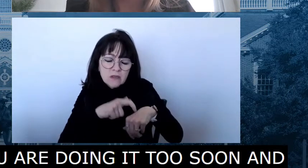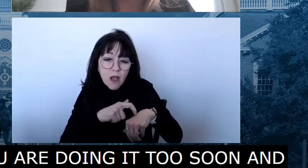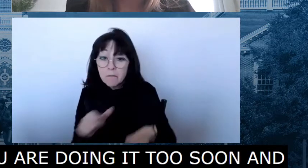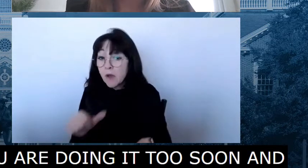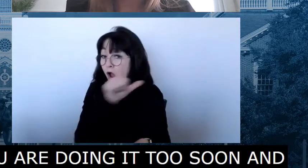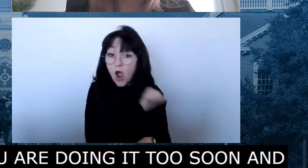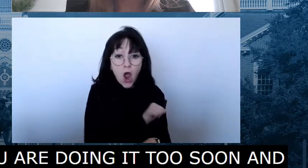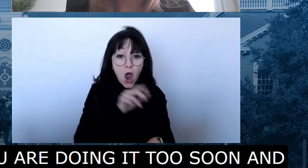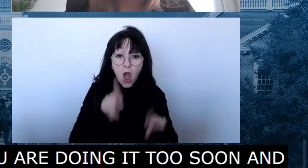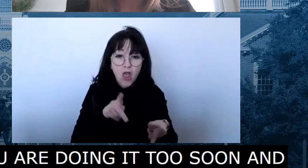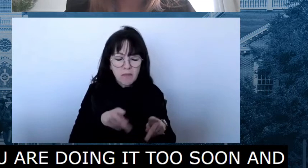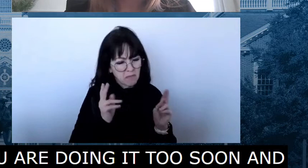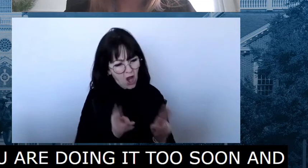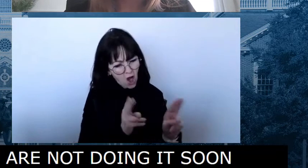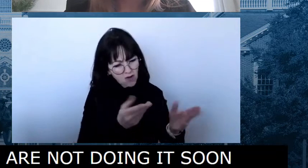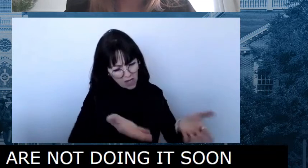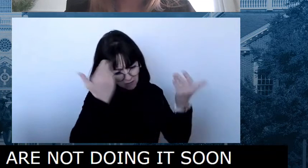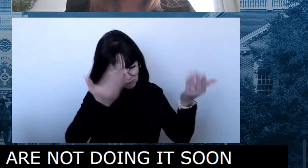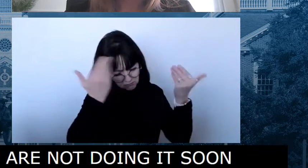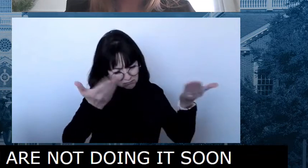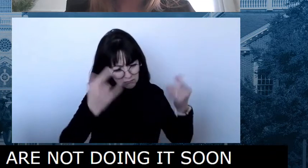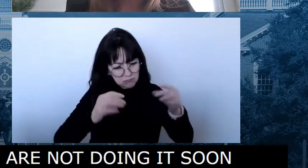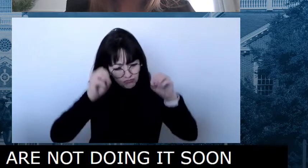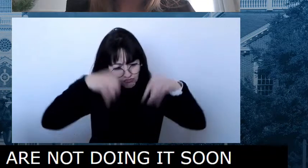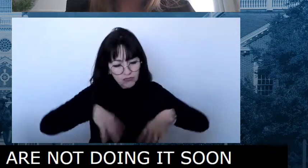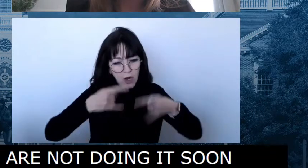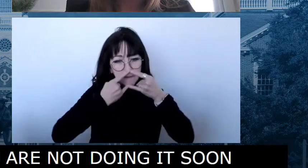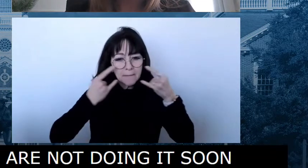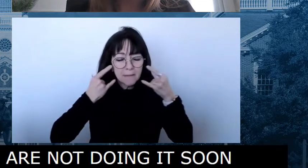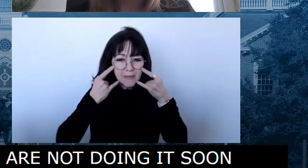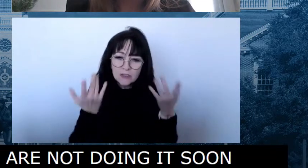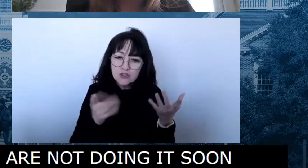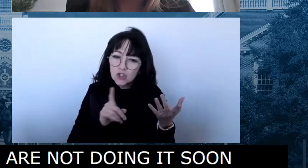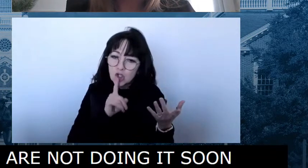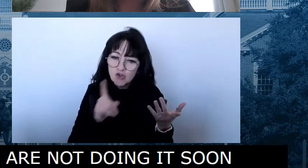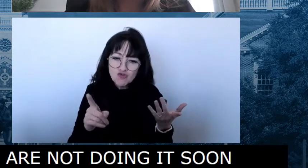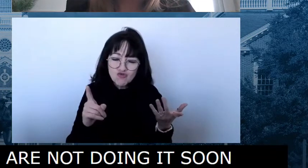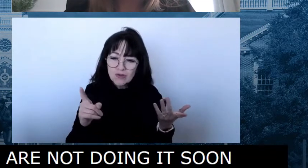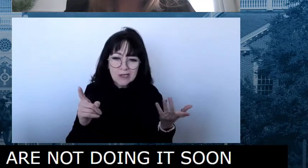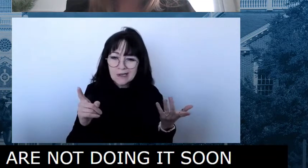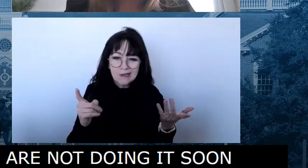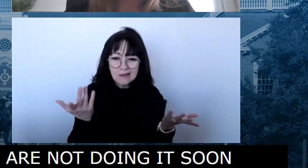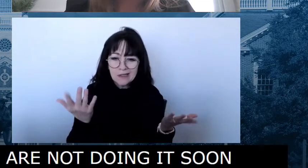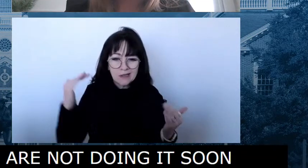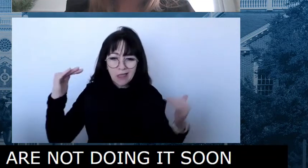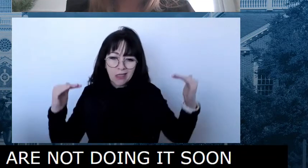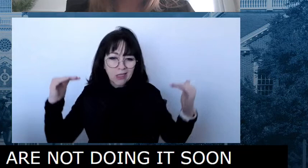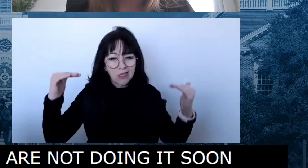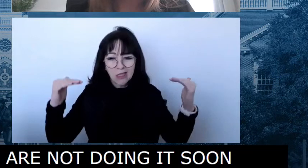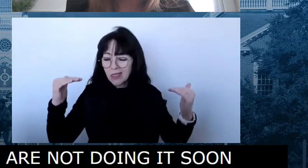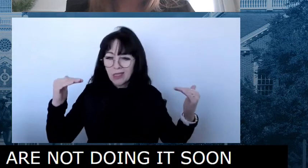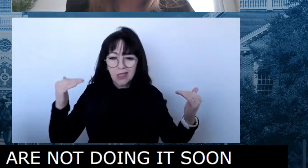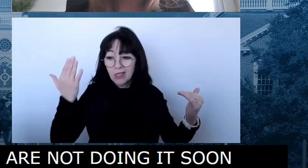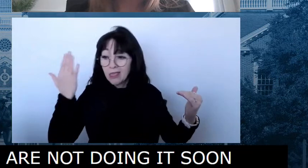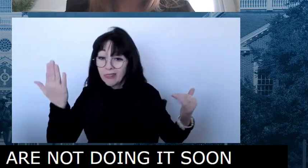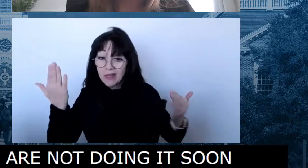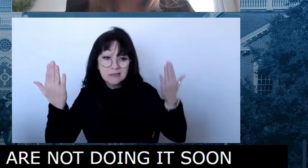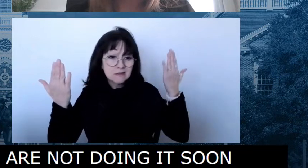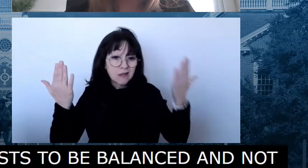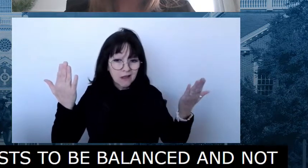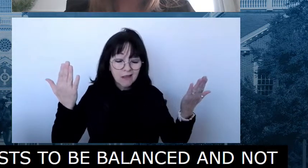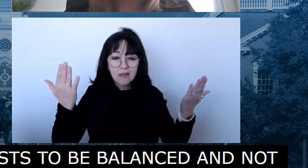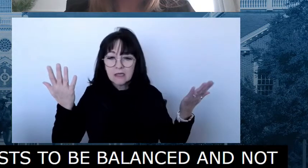respect to the best learning environments and the safest learning environments. We've seen very low to little